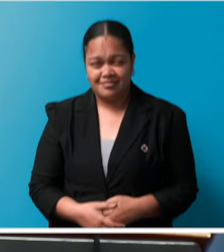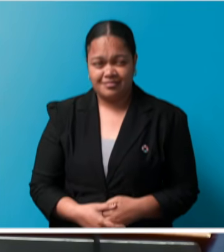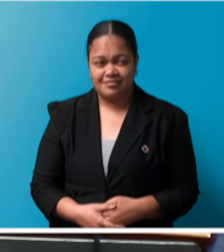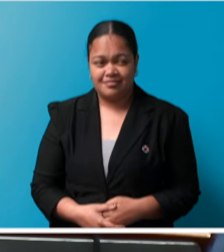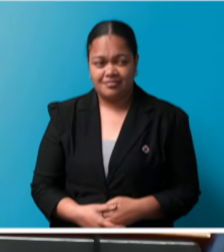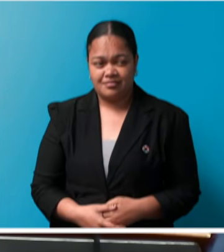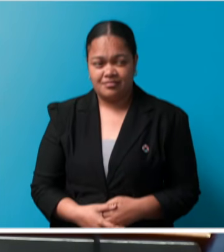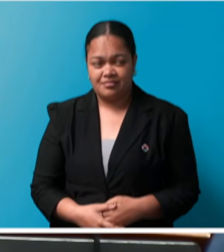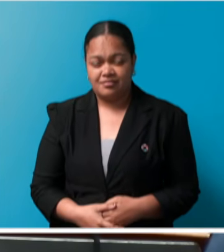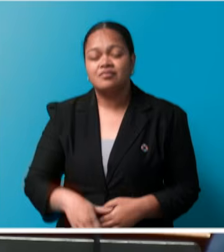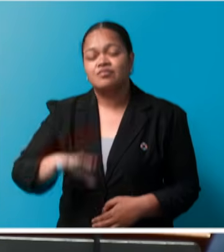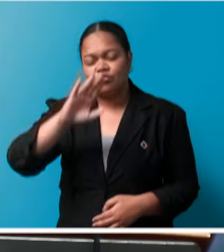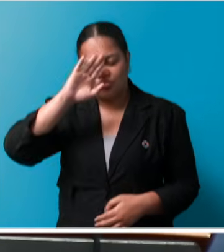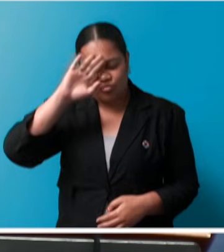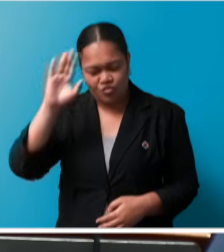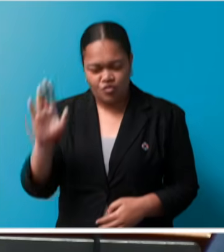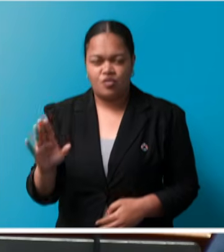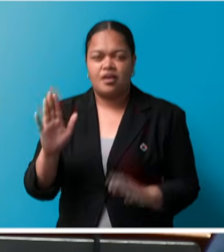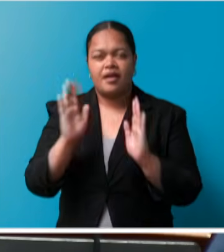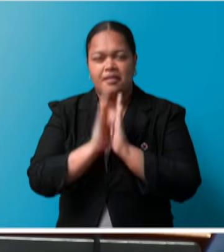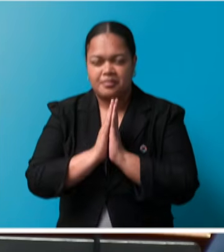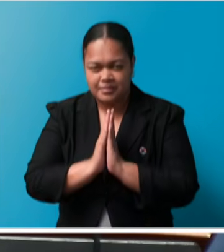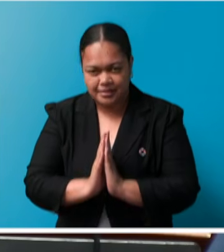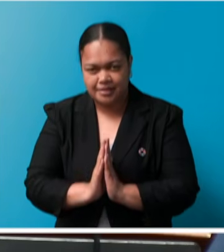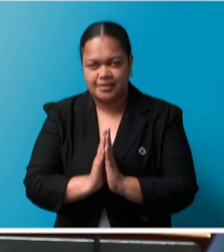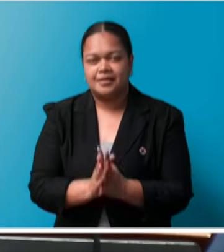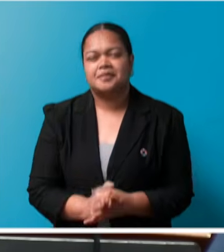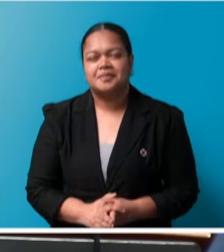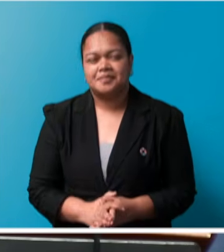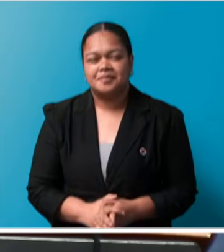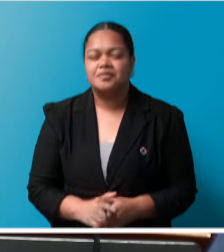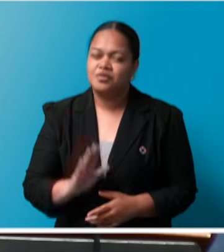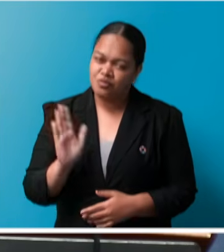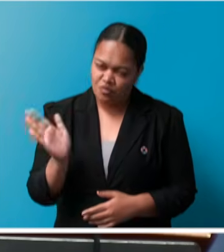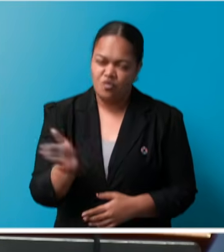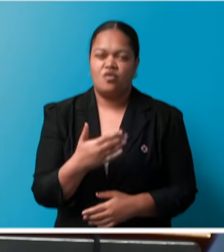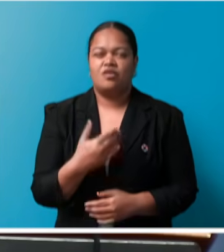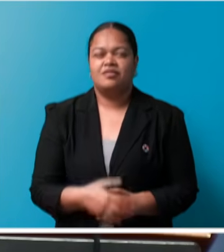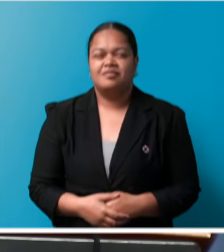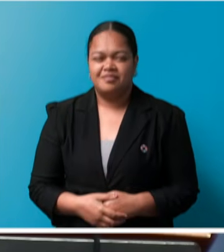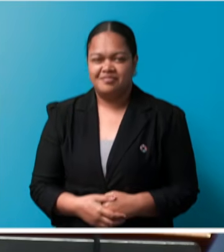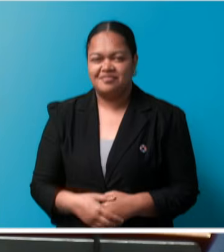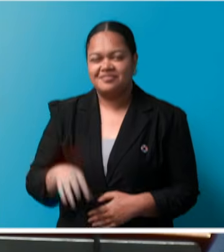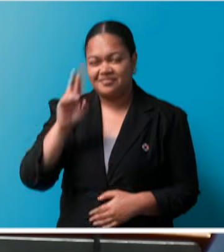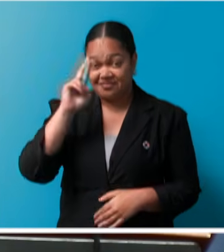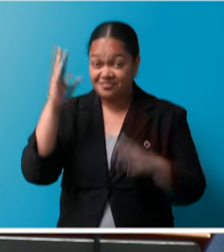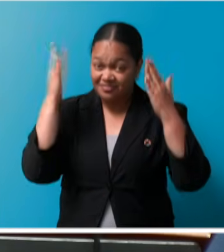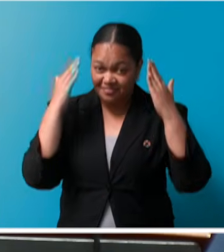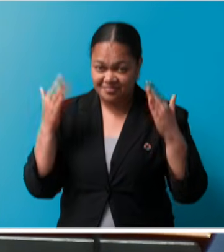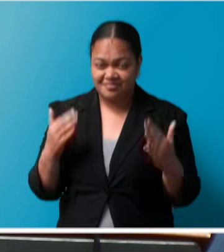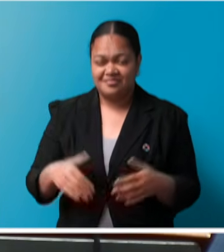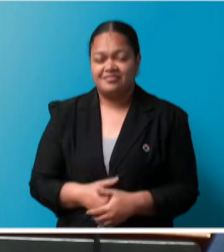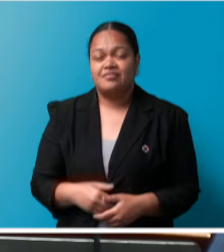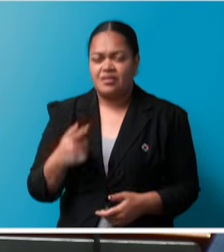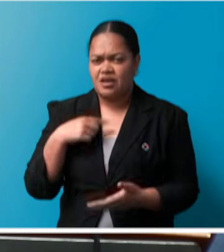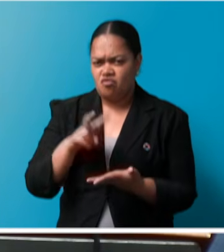afternoon, Pula Vidaka. Namaste to you all. Mr. Speaker, I rise